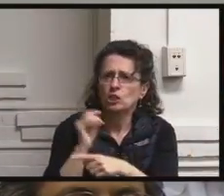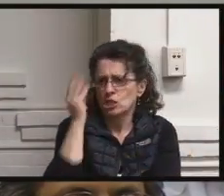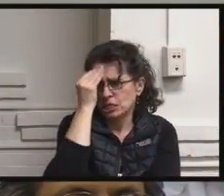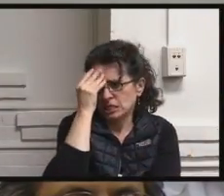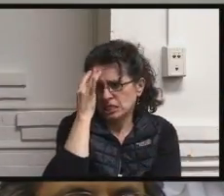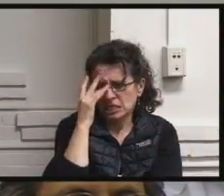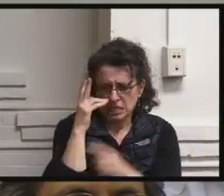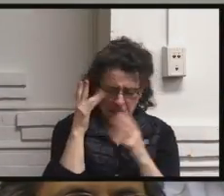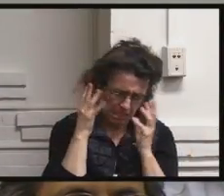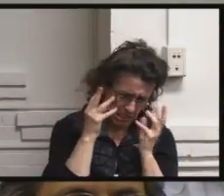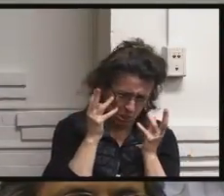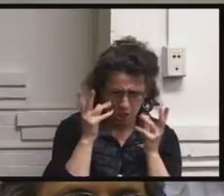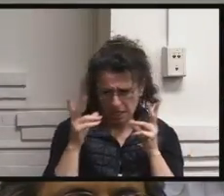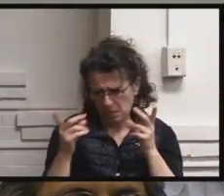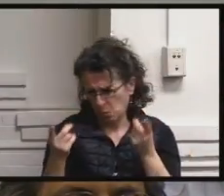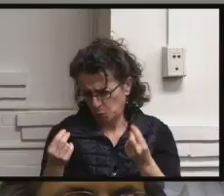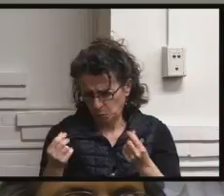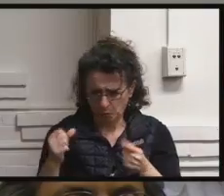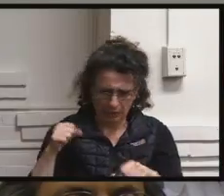and frustration.